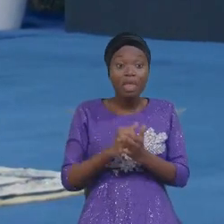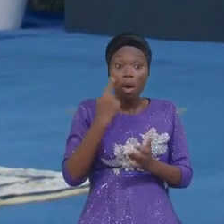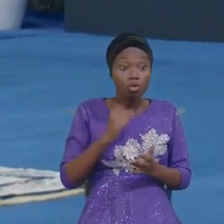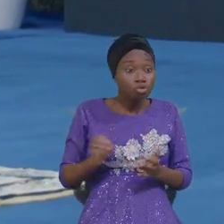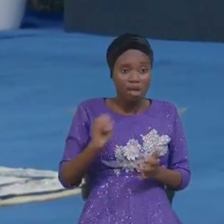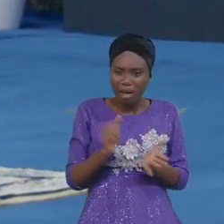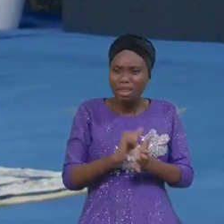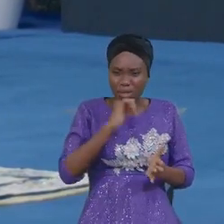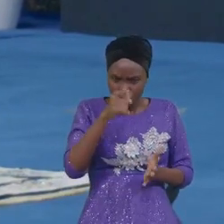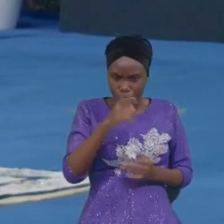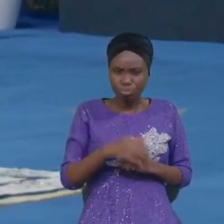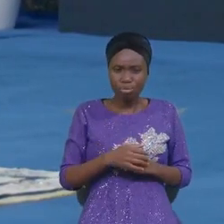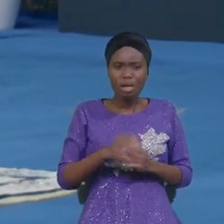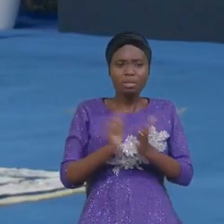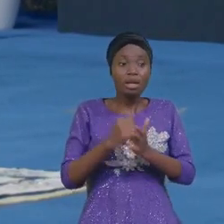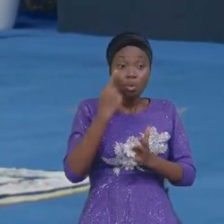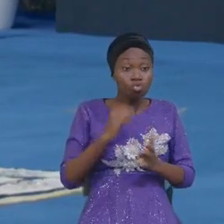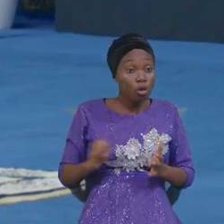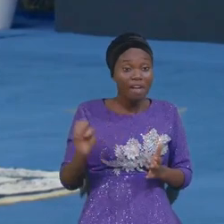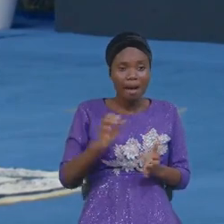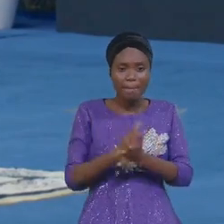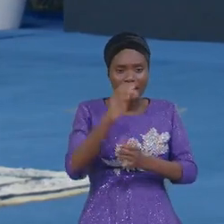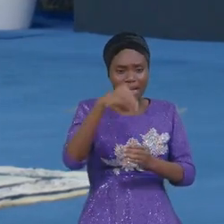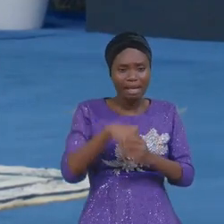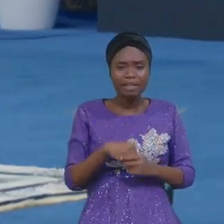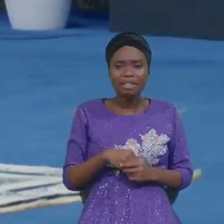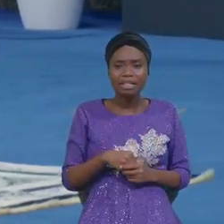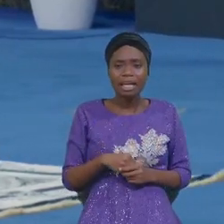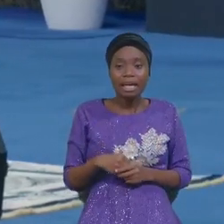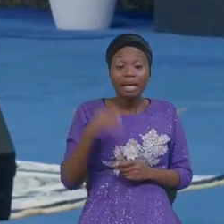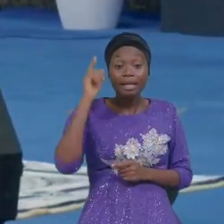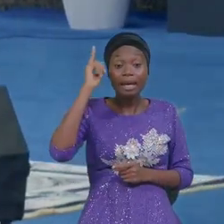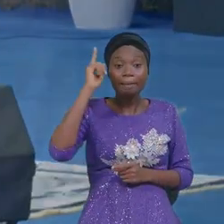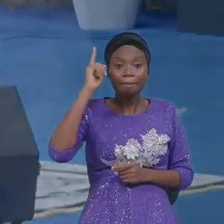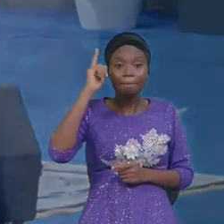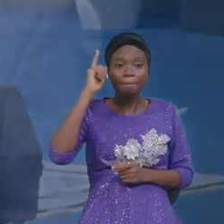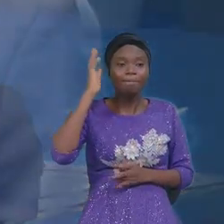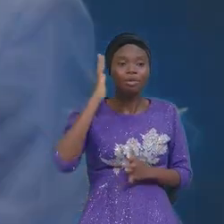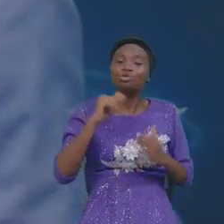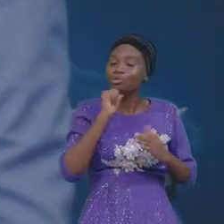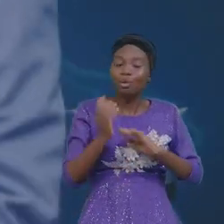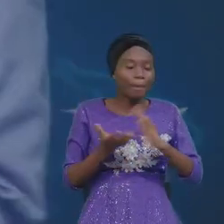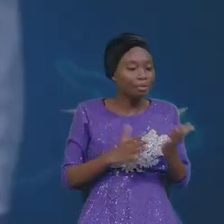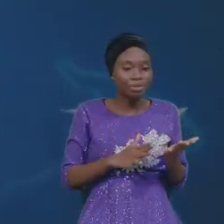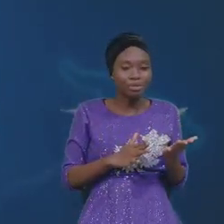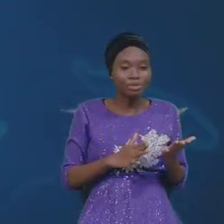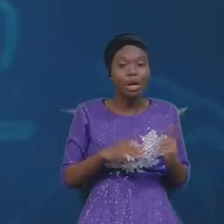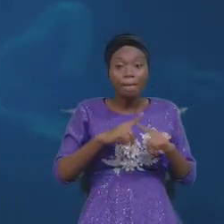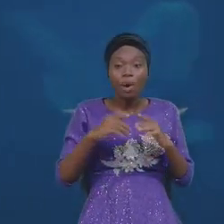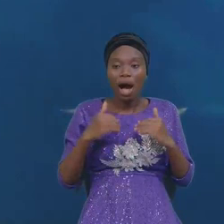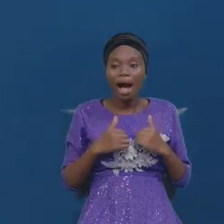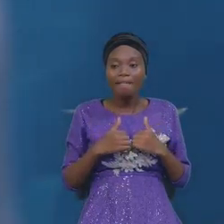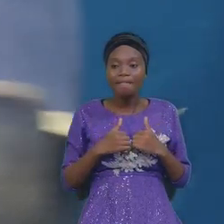you, that whosoever believeth in him shall not perish but